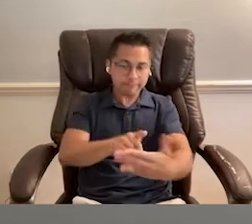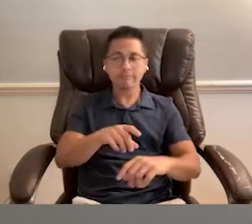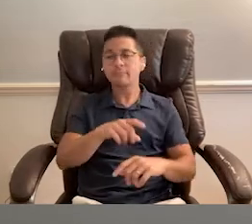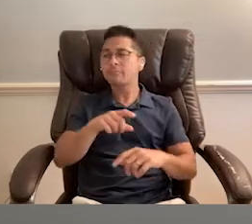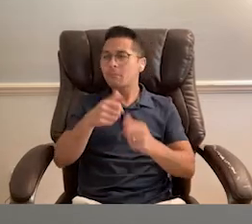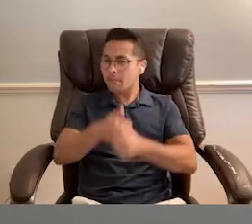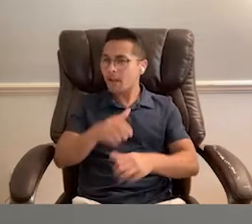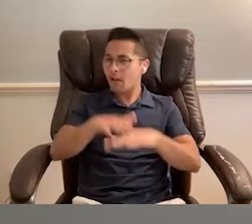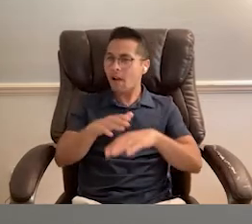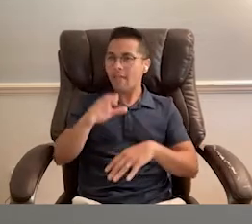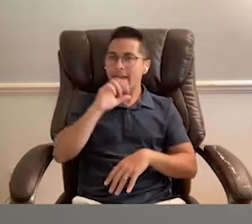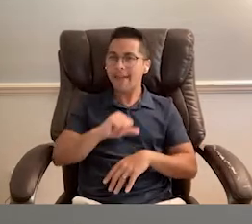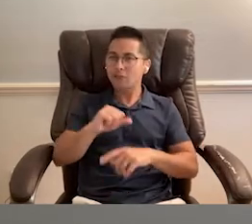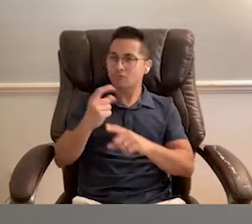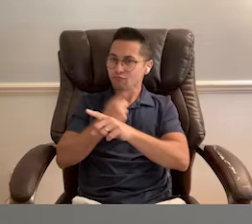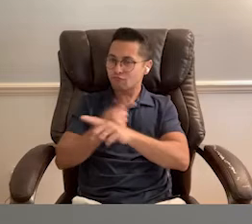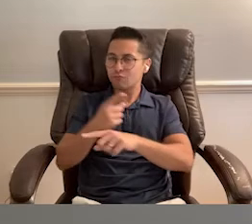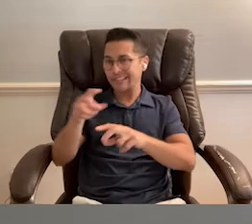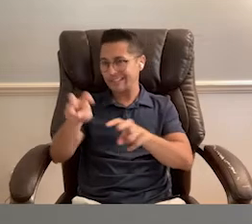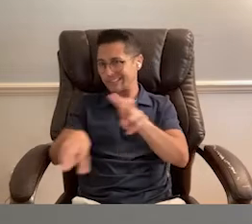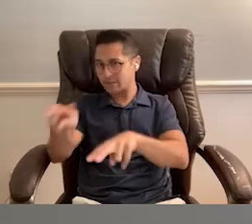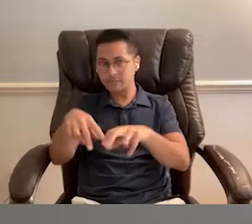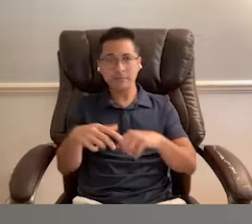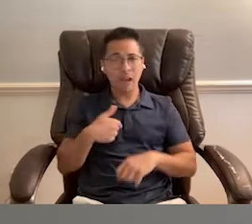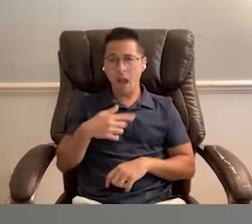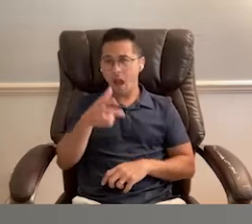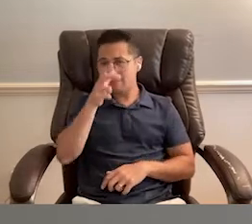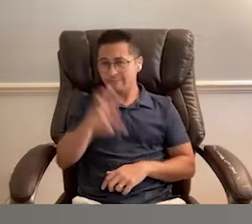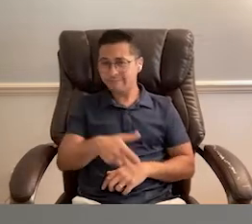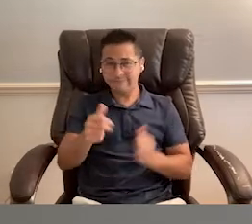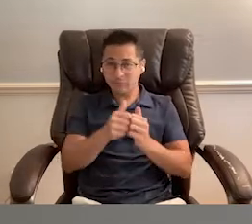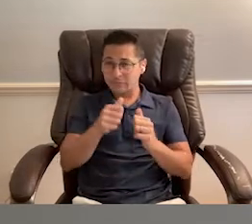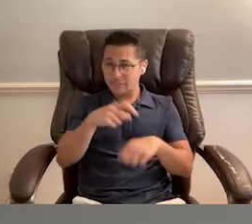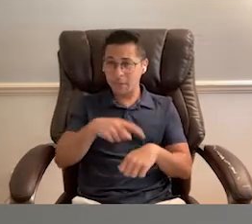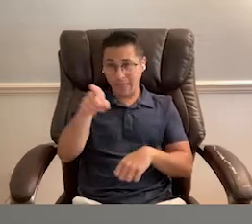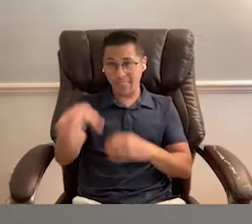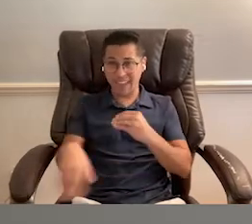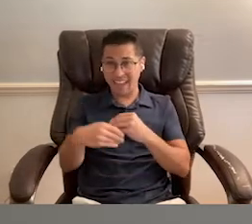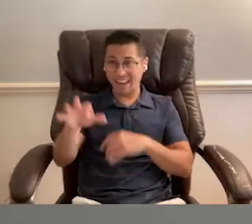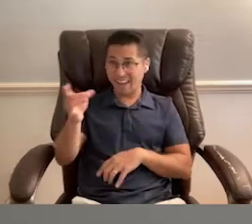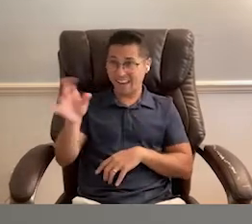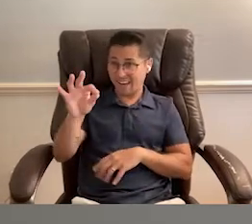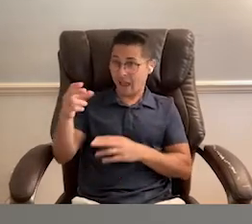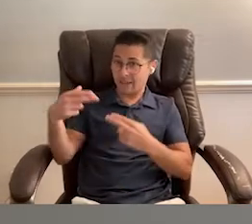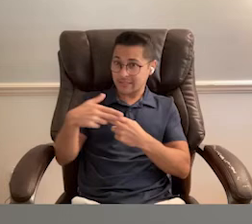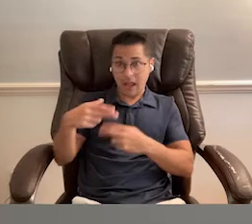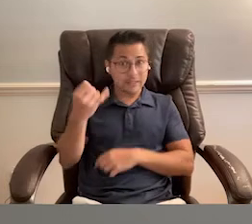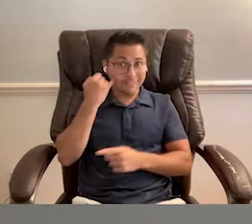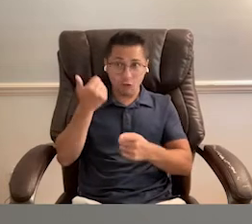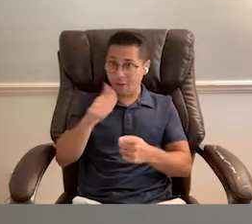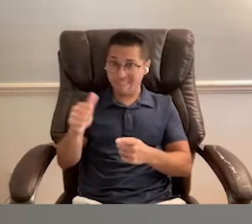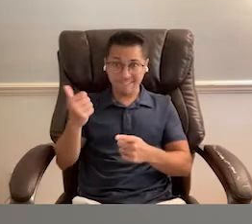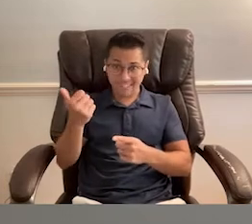on those age-appropriate assessments. I am bad with time, and they did 89 slides, so jump in if you have